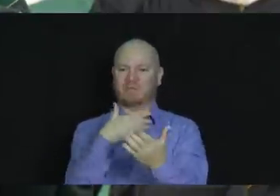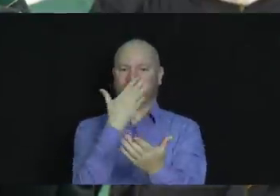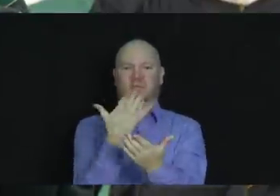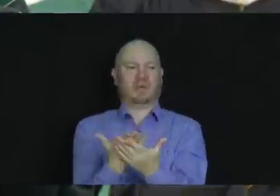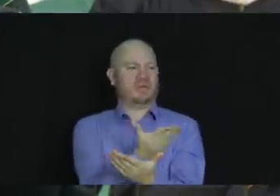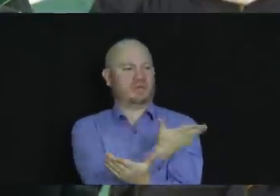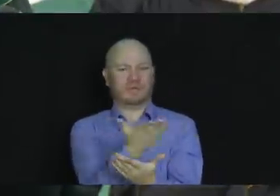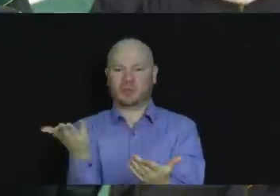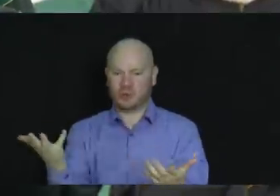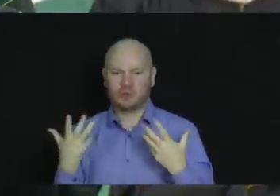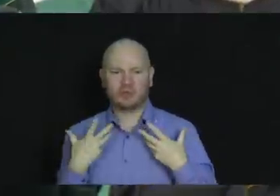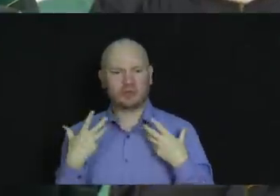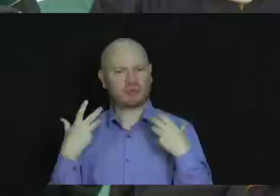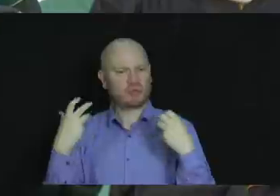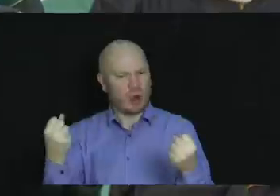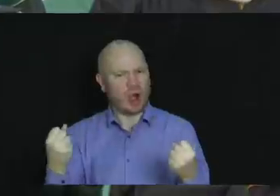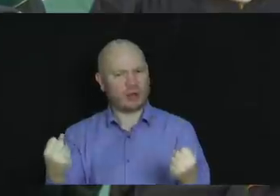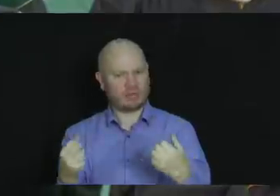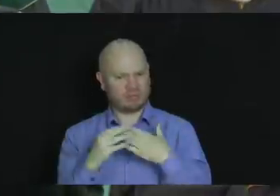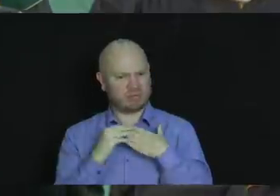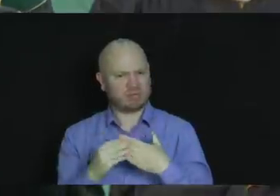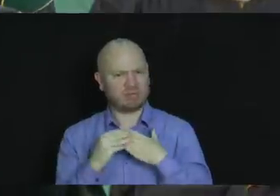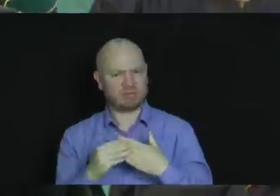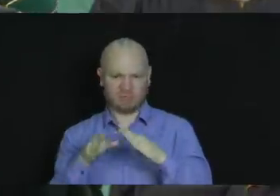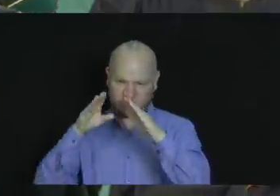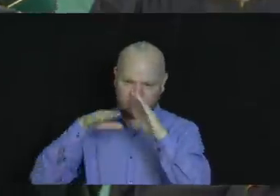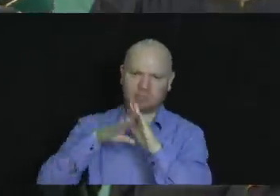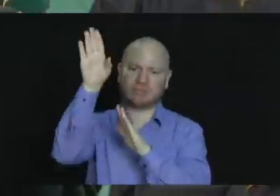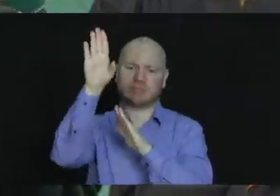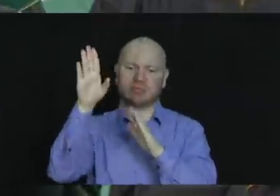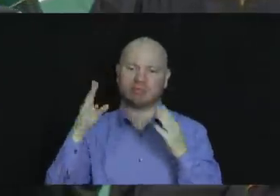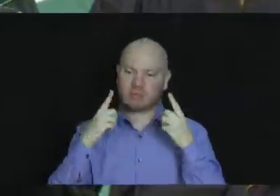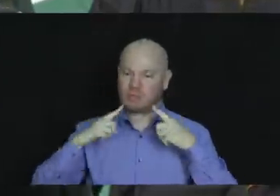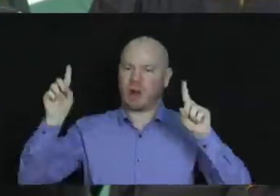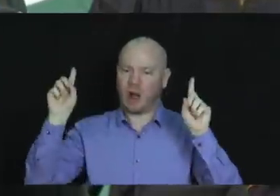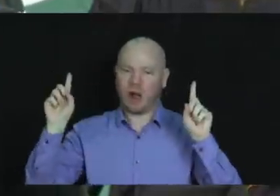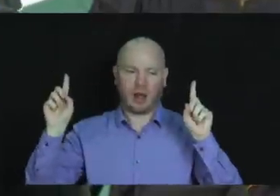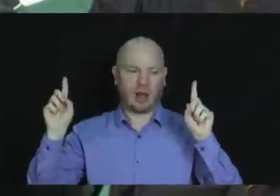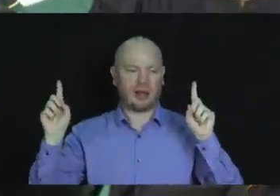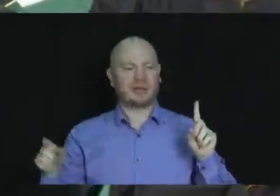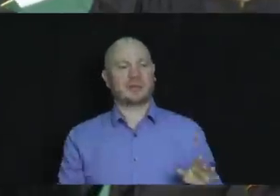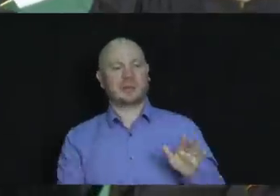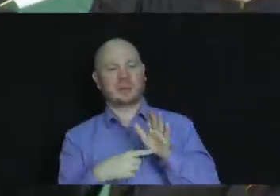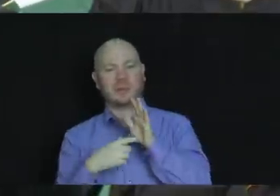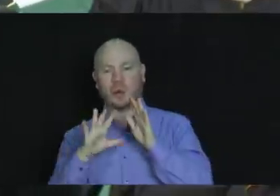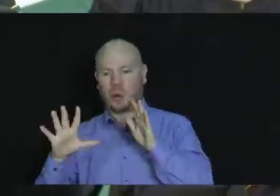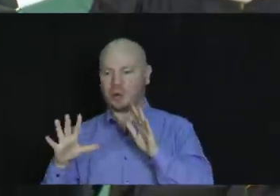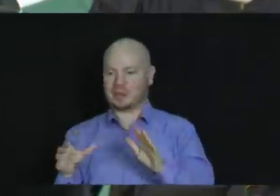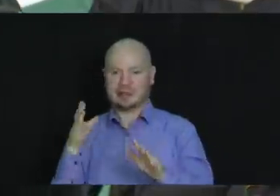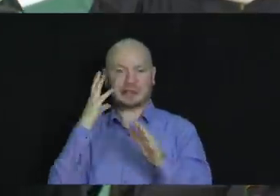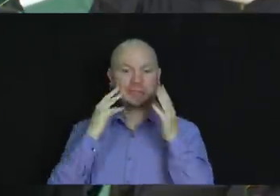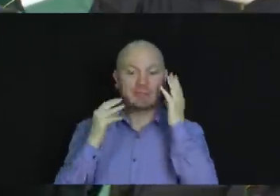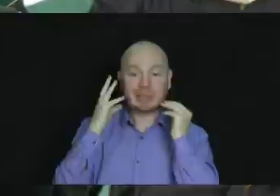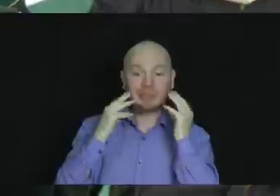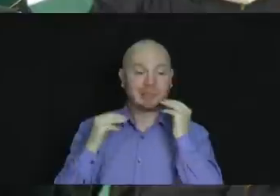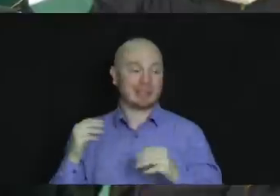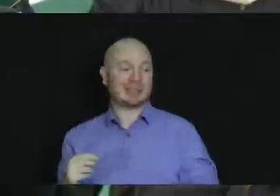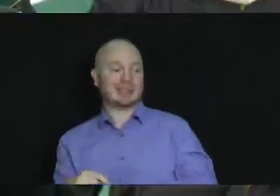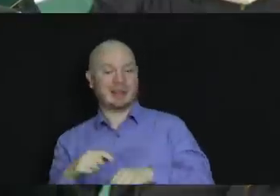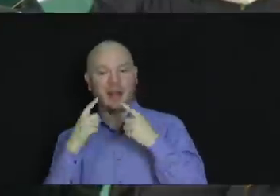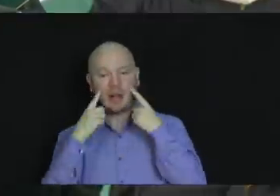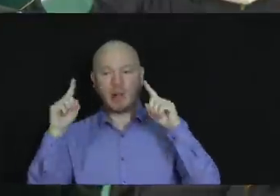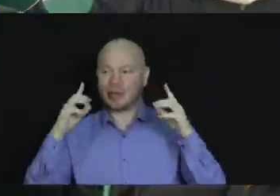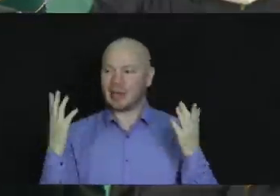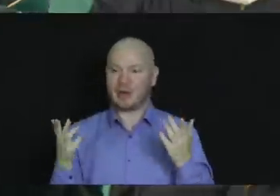are. You define these extraordinary times, empowered by your experiences and accomplishments at